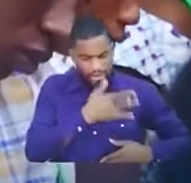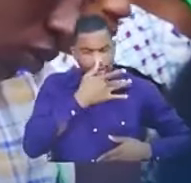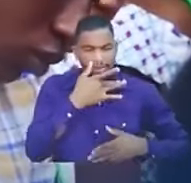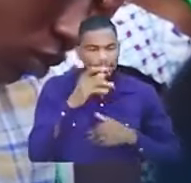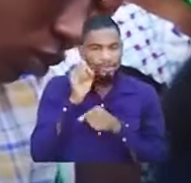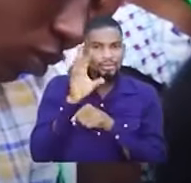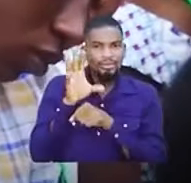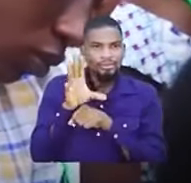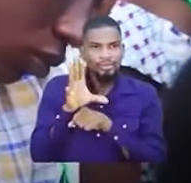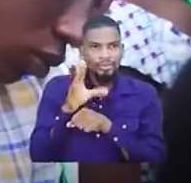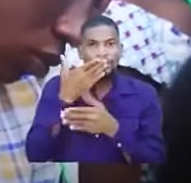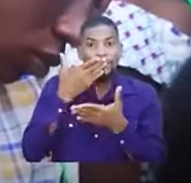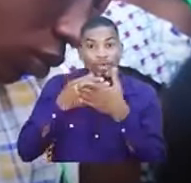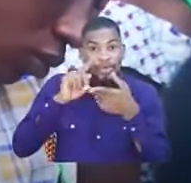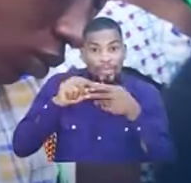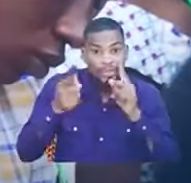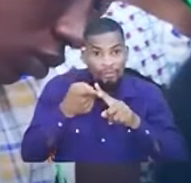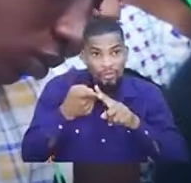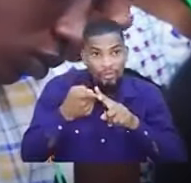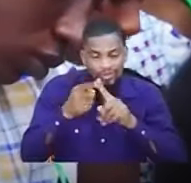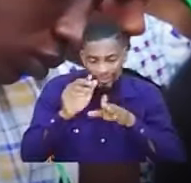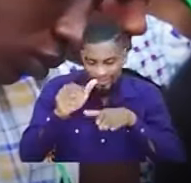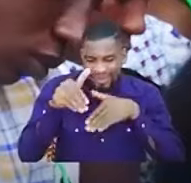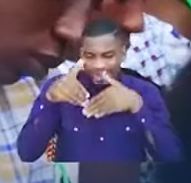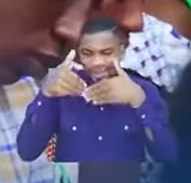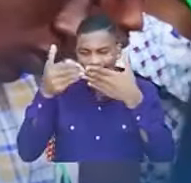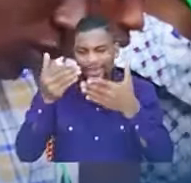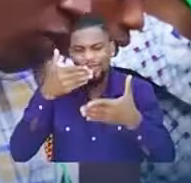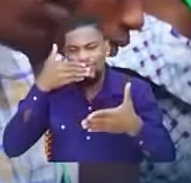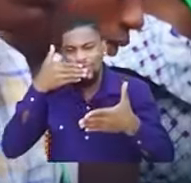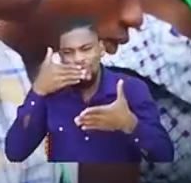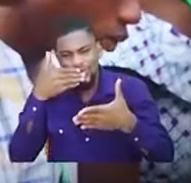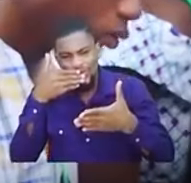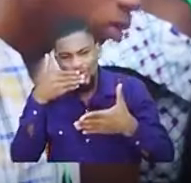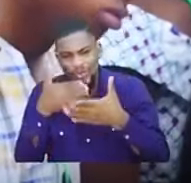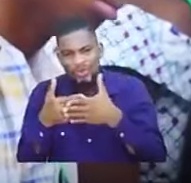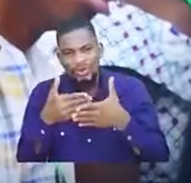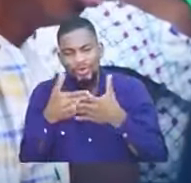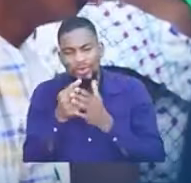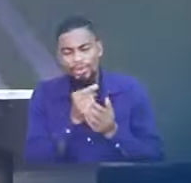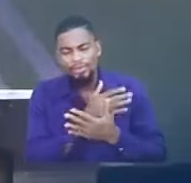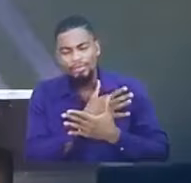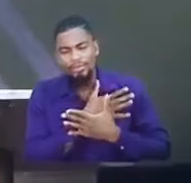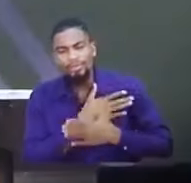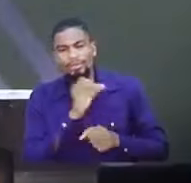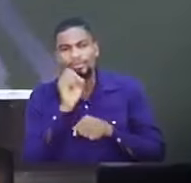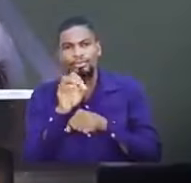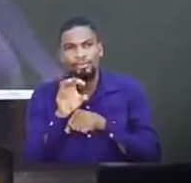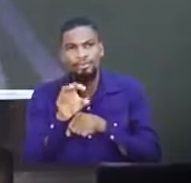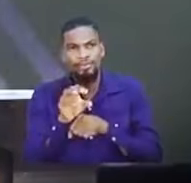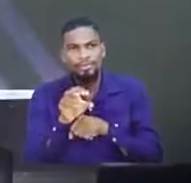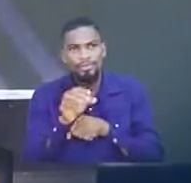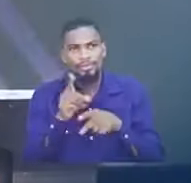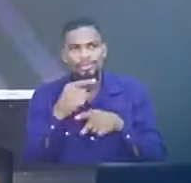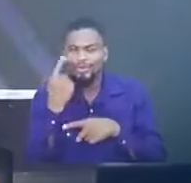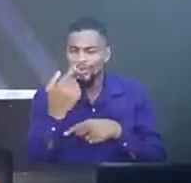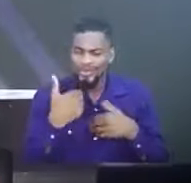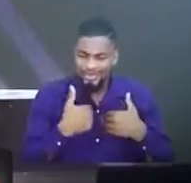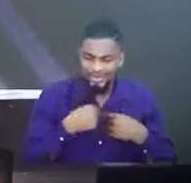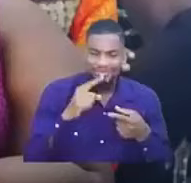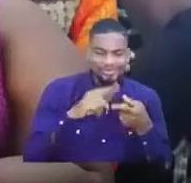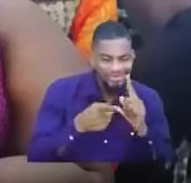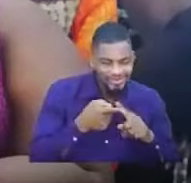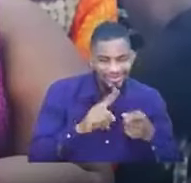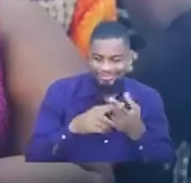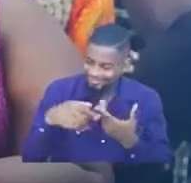very good friend gives pleasant and heartfelt advice. So we always want to hang around with our friends